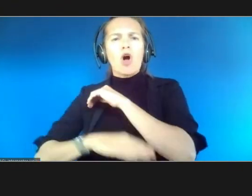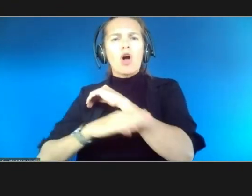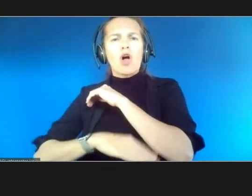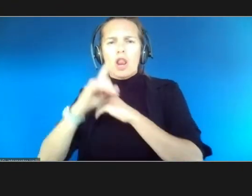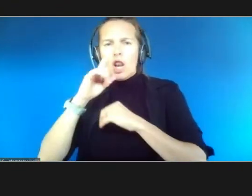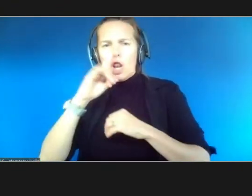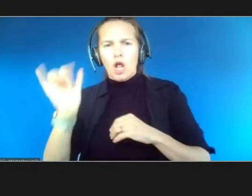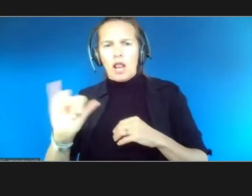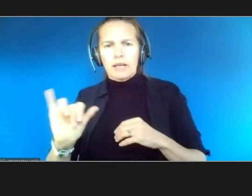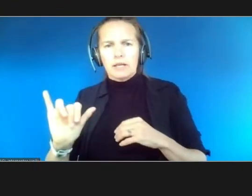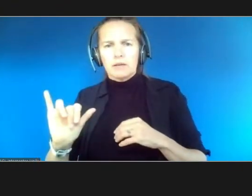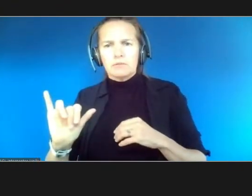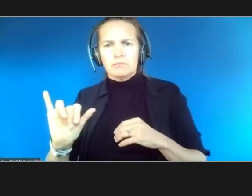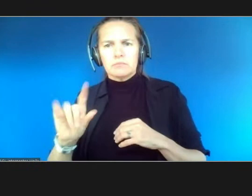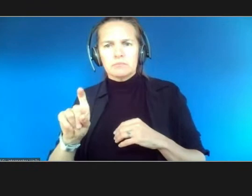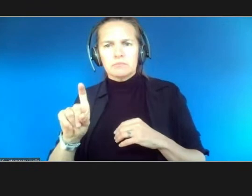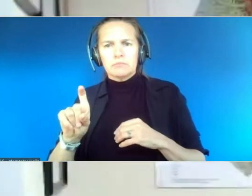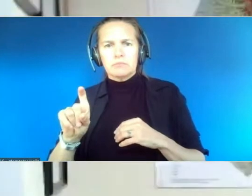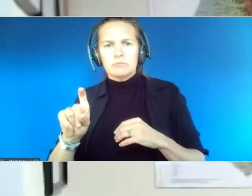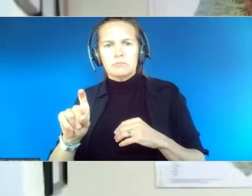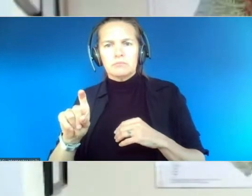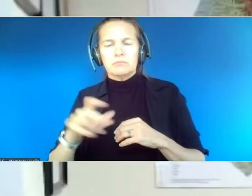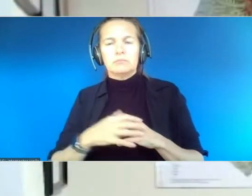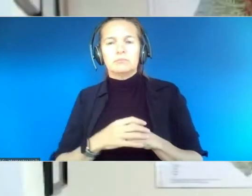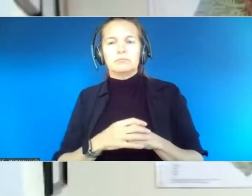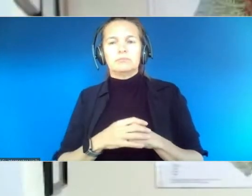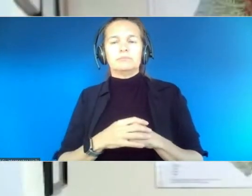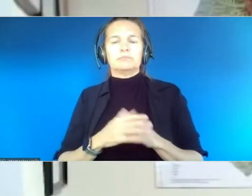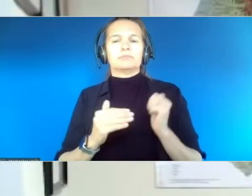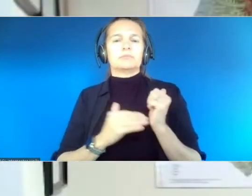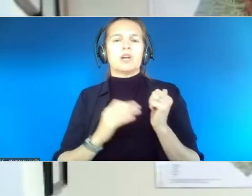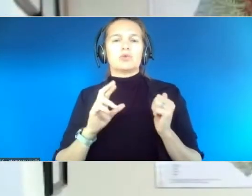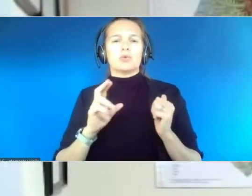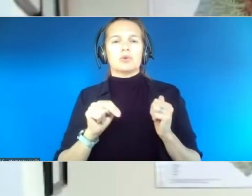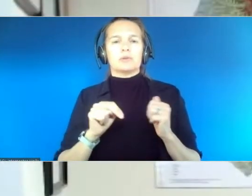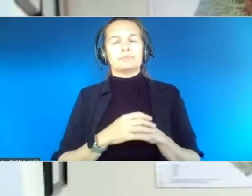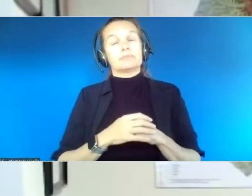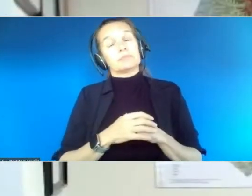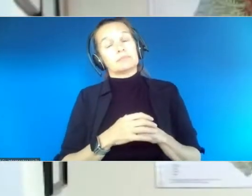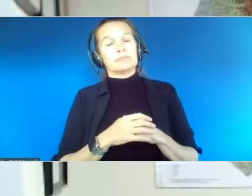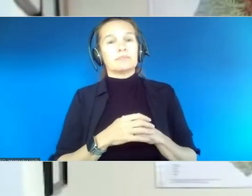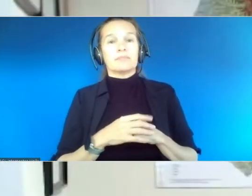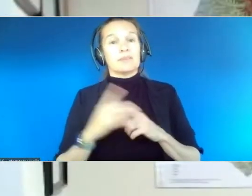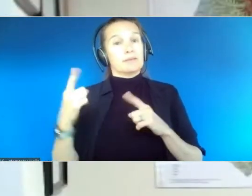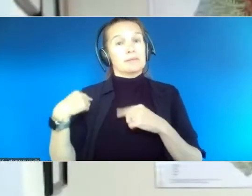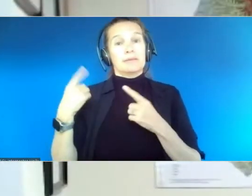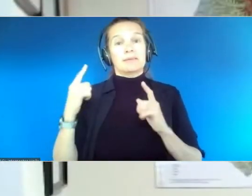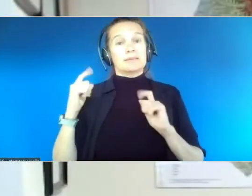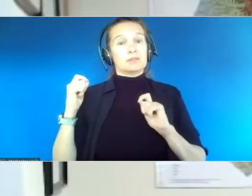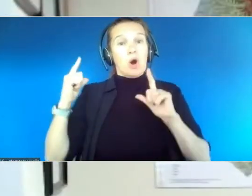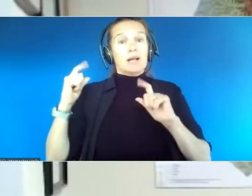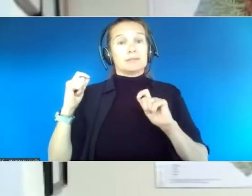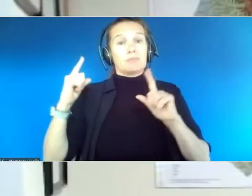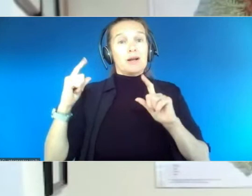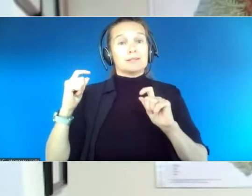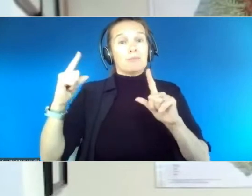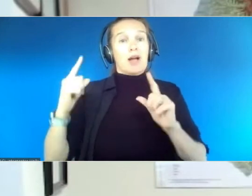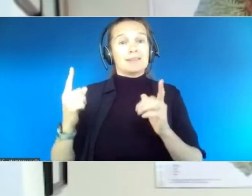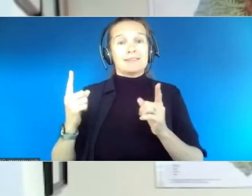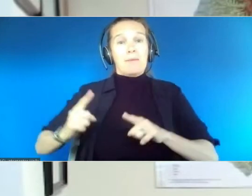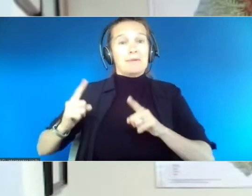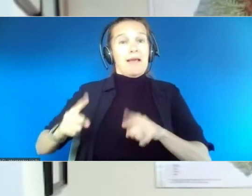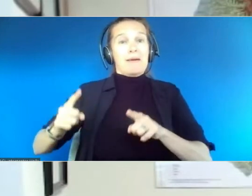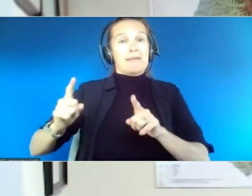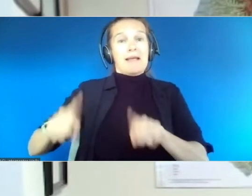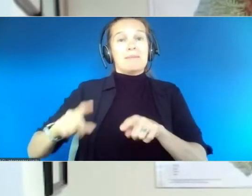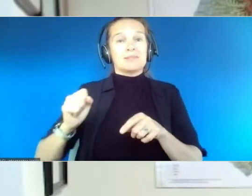here? You know, there have been very many surprises all along, so I'm not so sure that my prediction is going